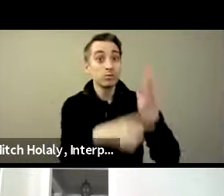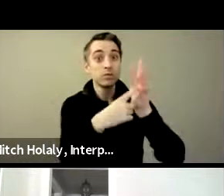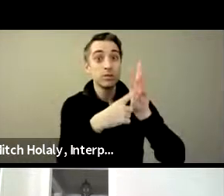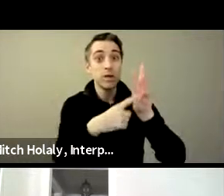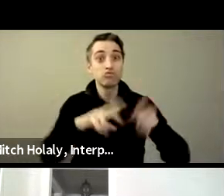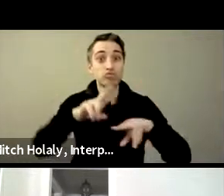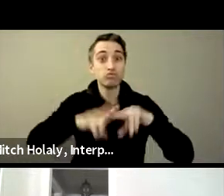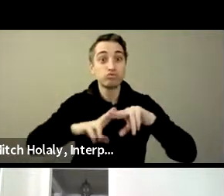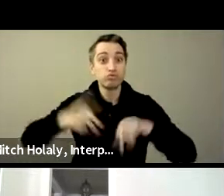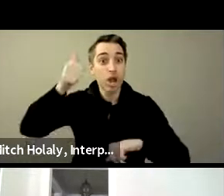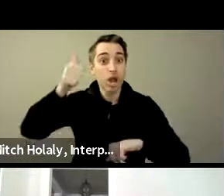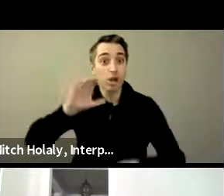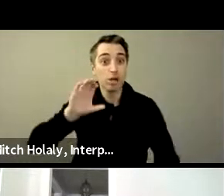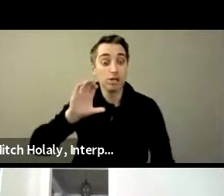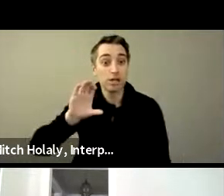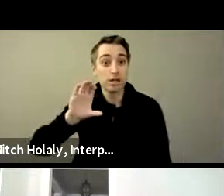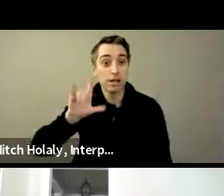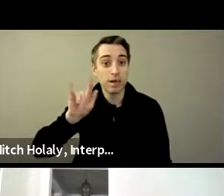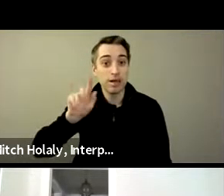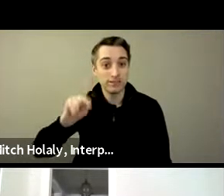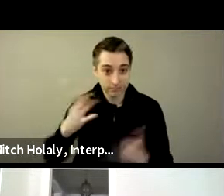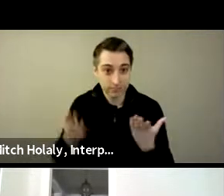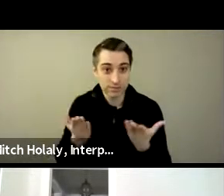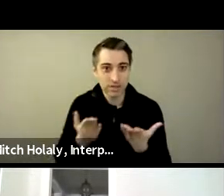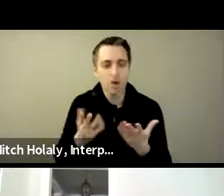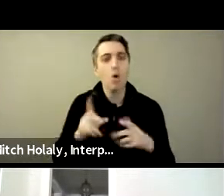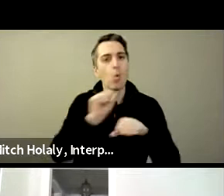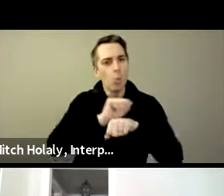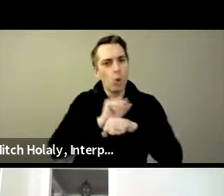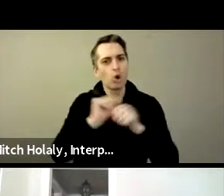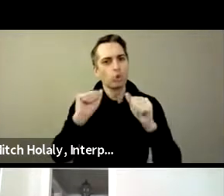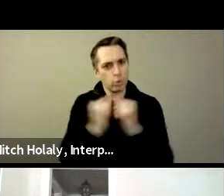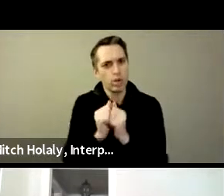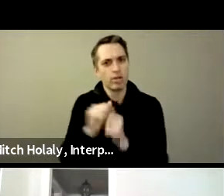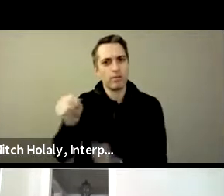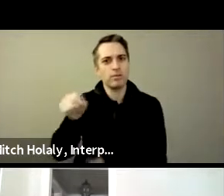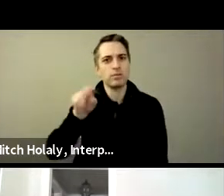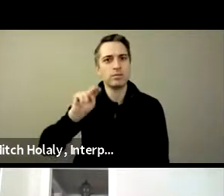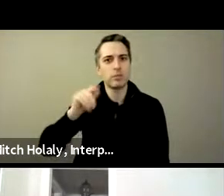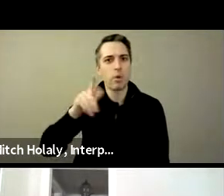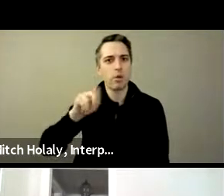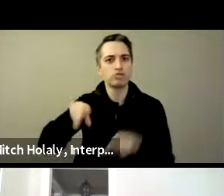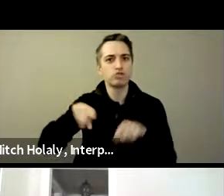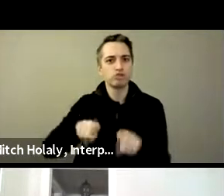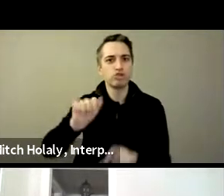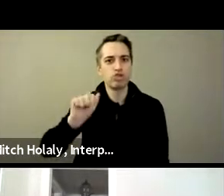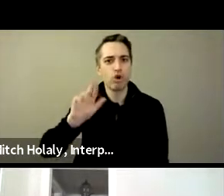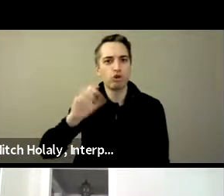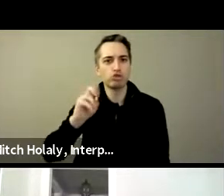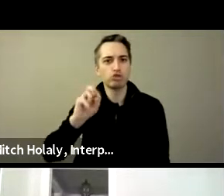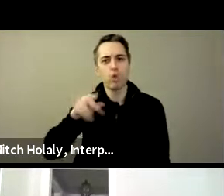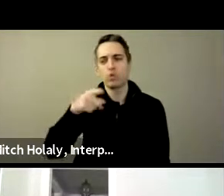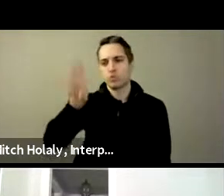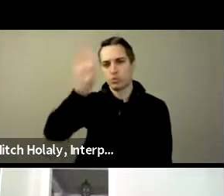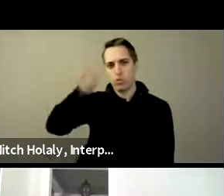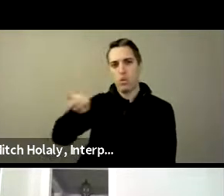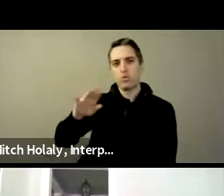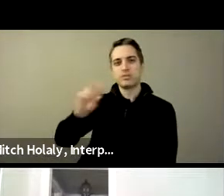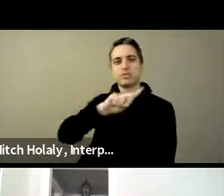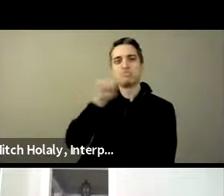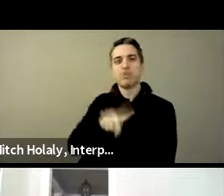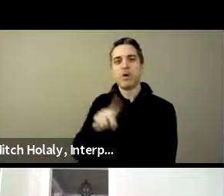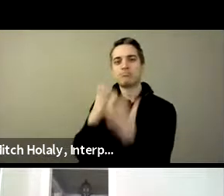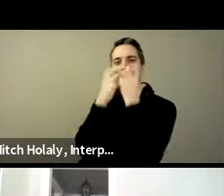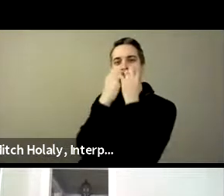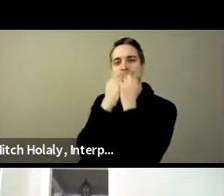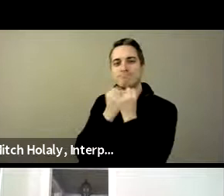privilege of working with Benny Napoleon in the Archer administration, called him, quote, a favorite son of Detroit who dedicated his